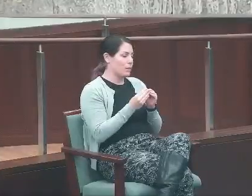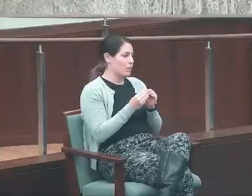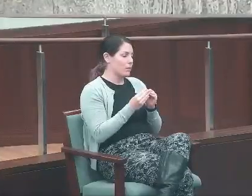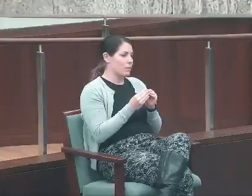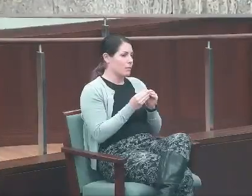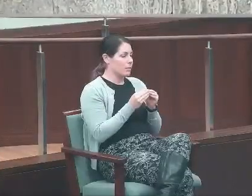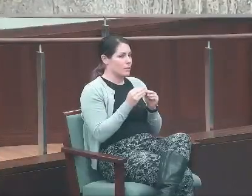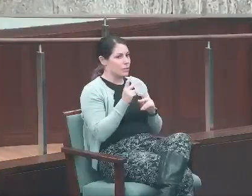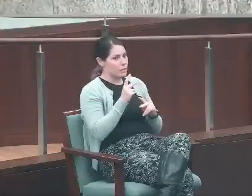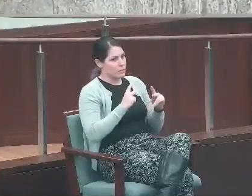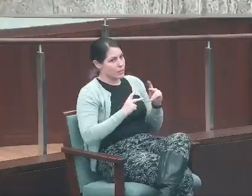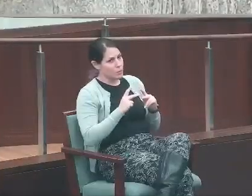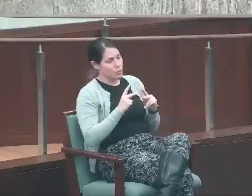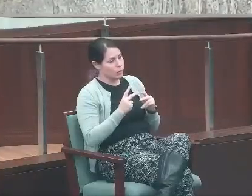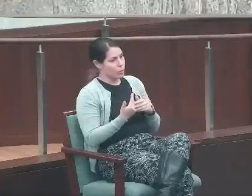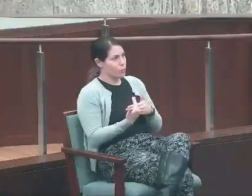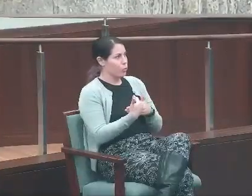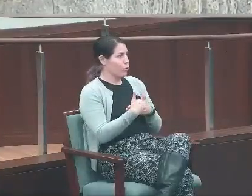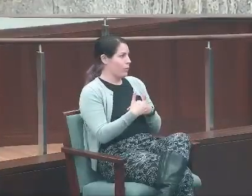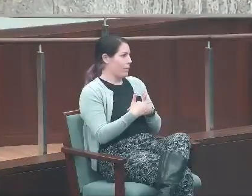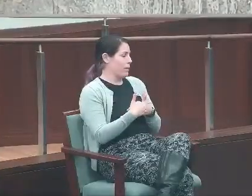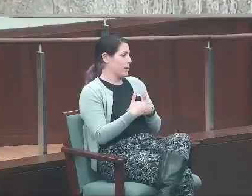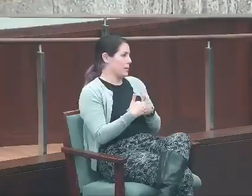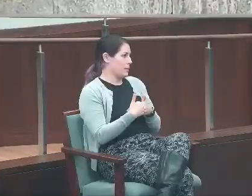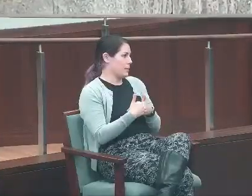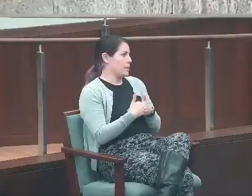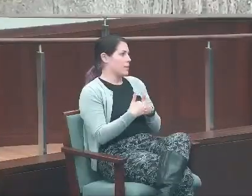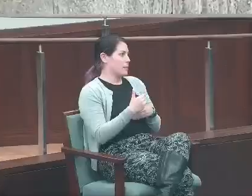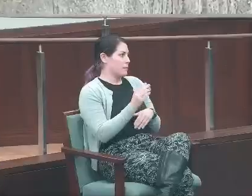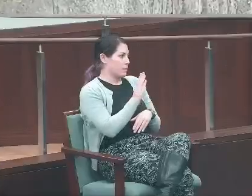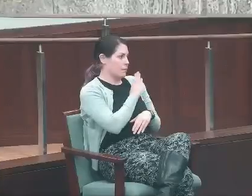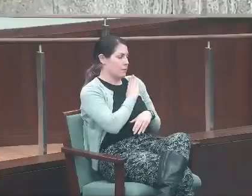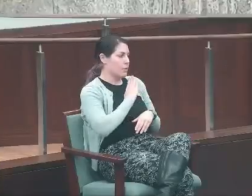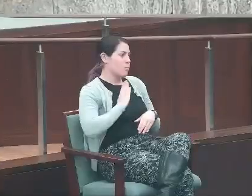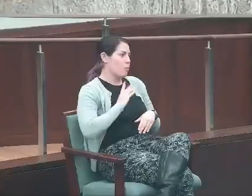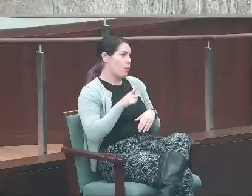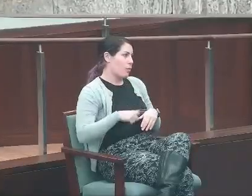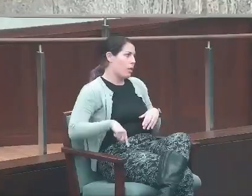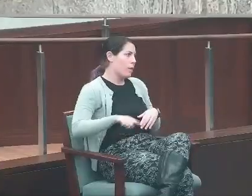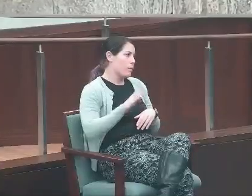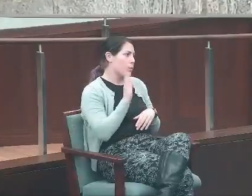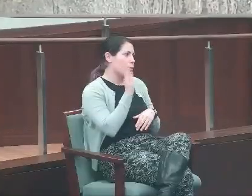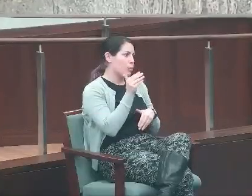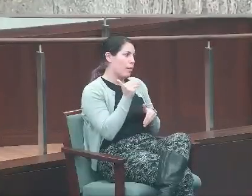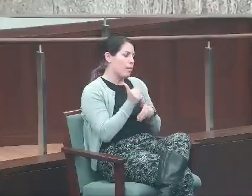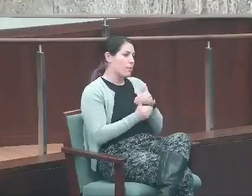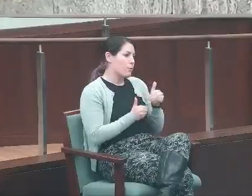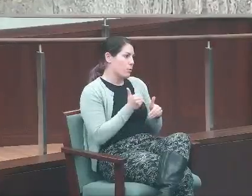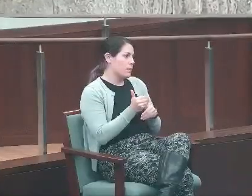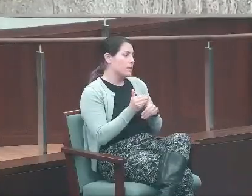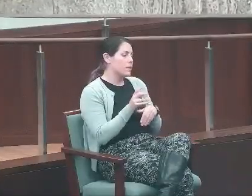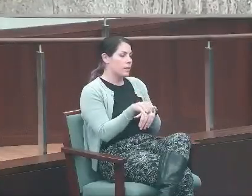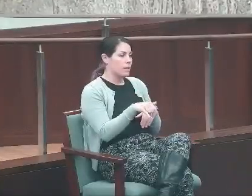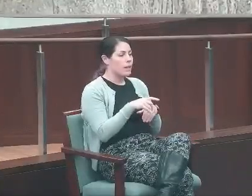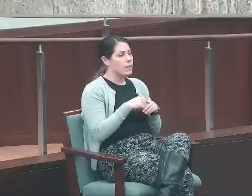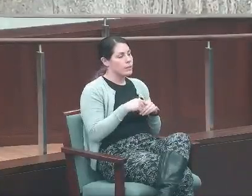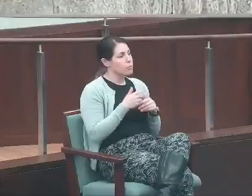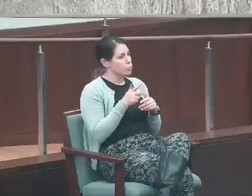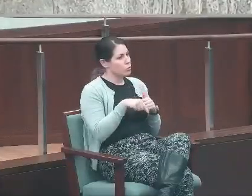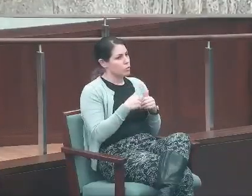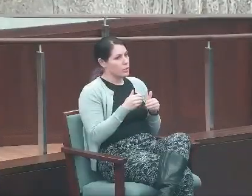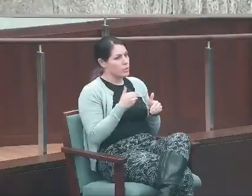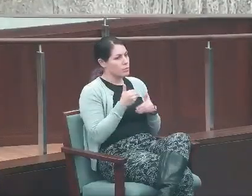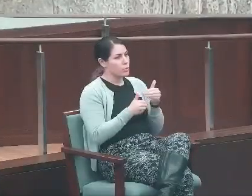are going to be joining us on the board with your all's approval. So I will try to move forward quickly on